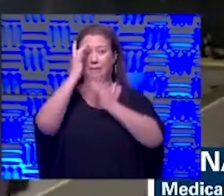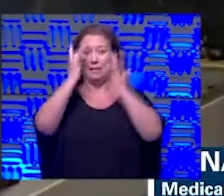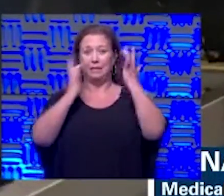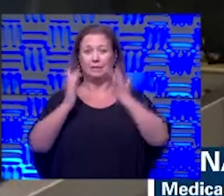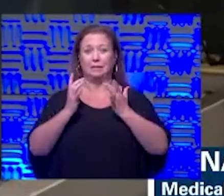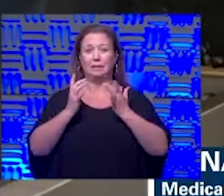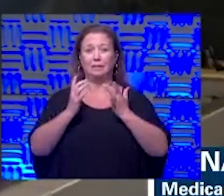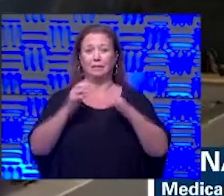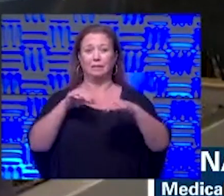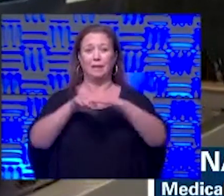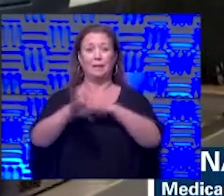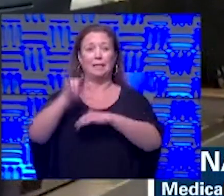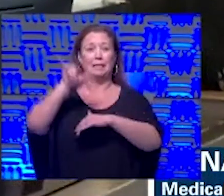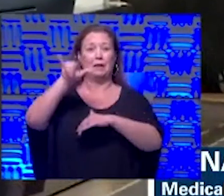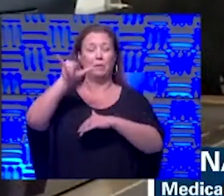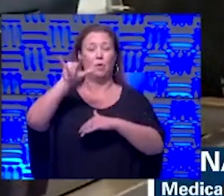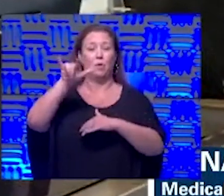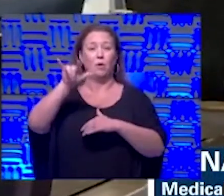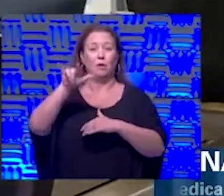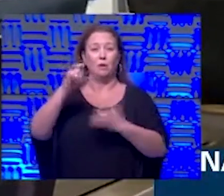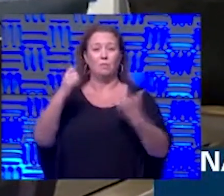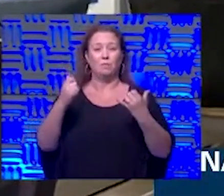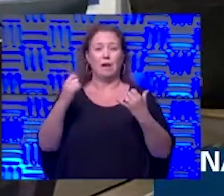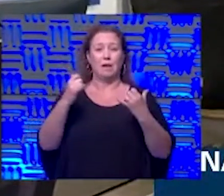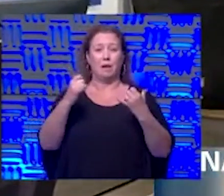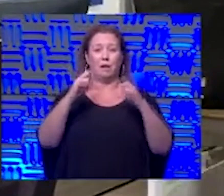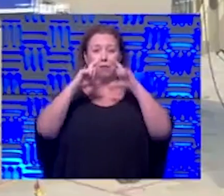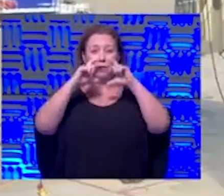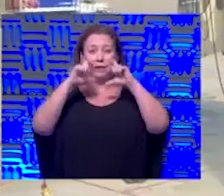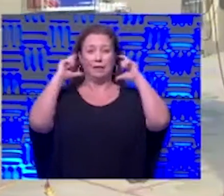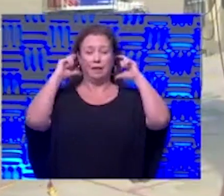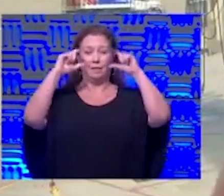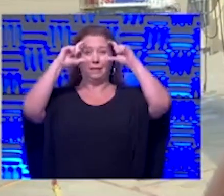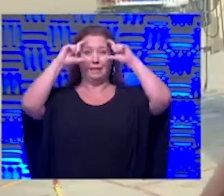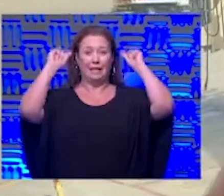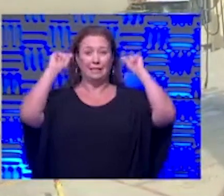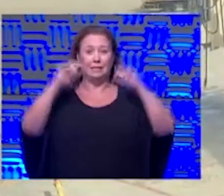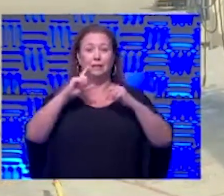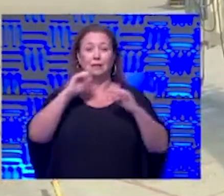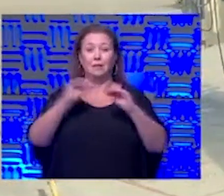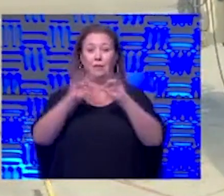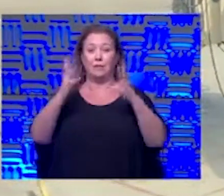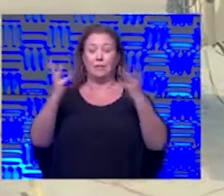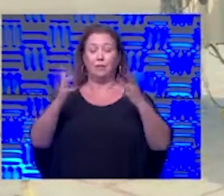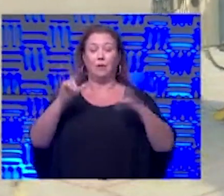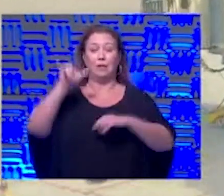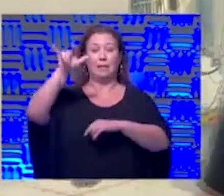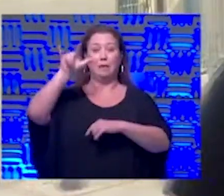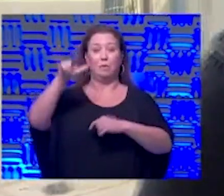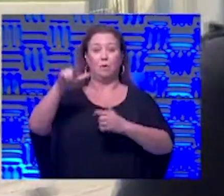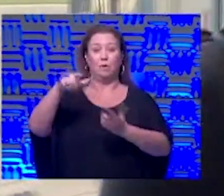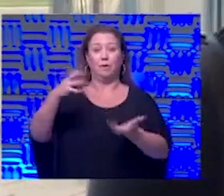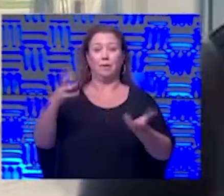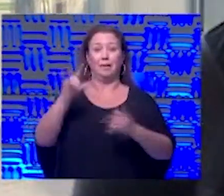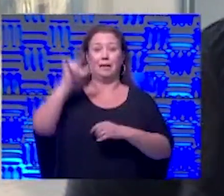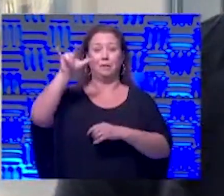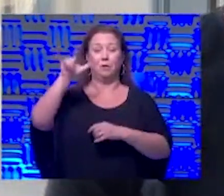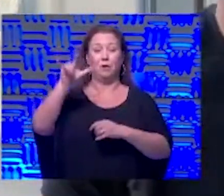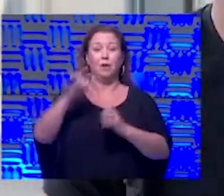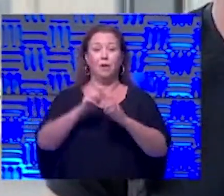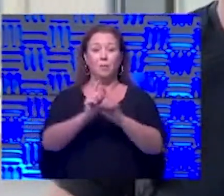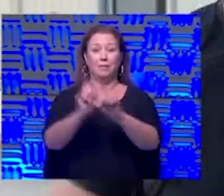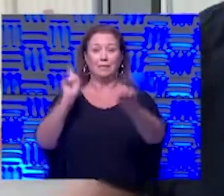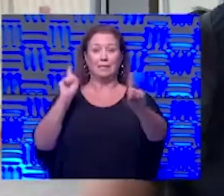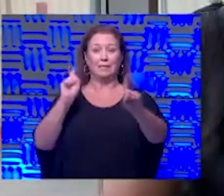It's coming into the airport, and right now I'm wearing glasses. So obviously we're here in the airport now, and we're able to be